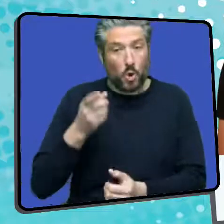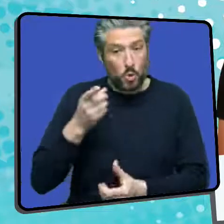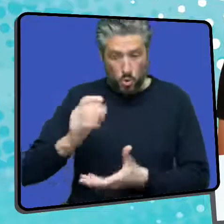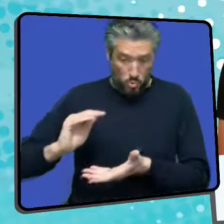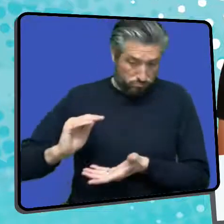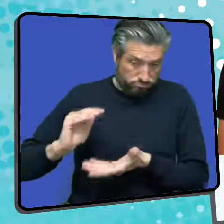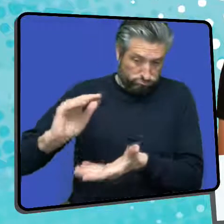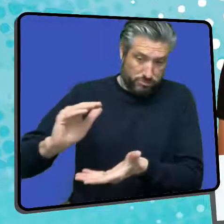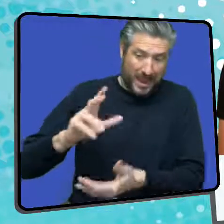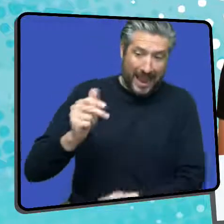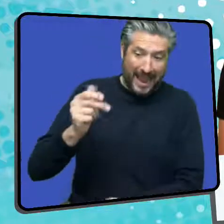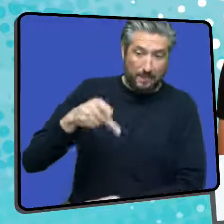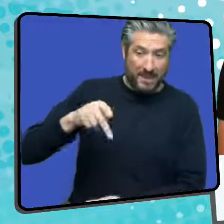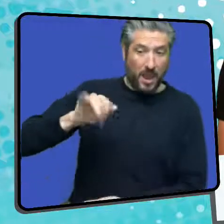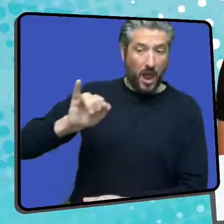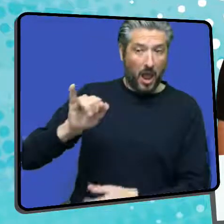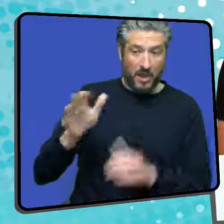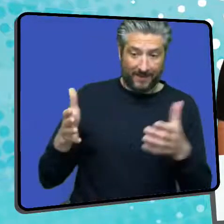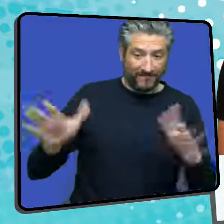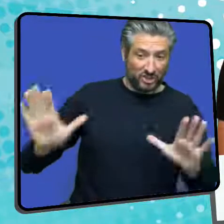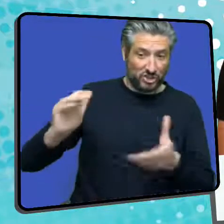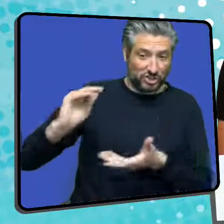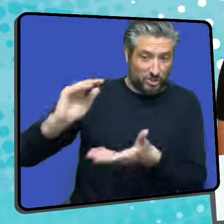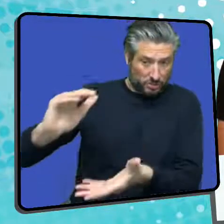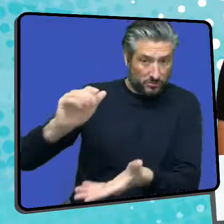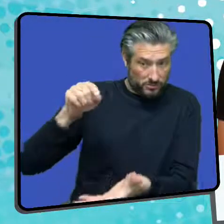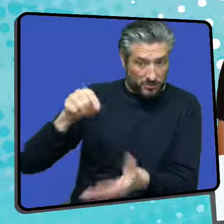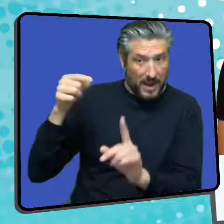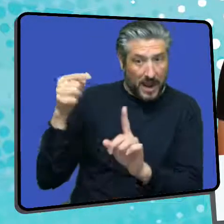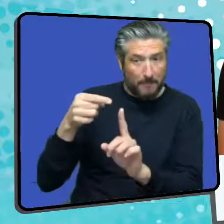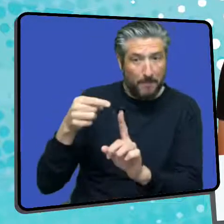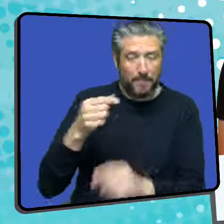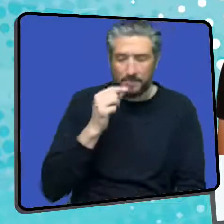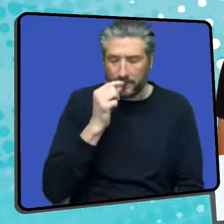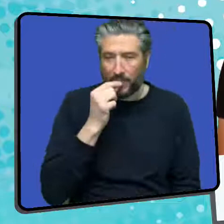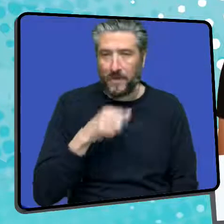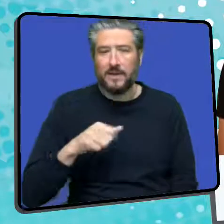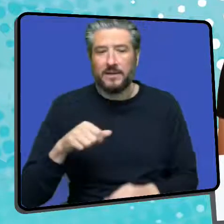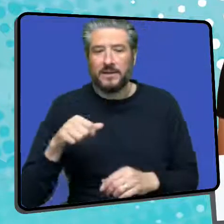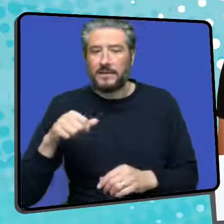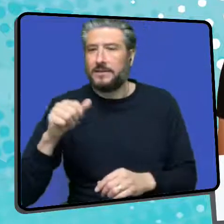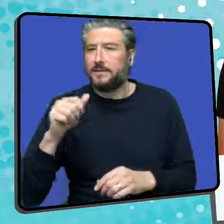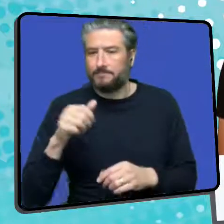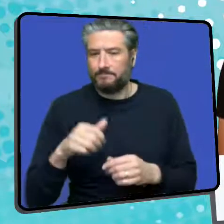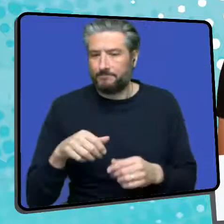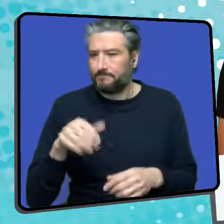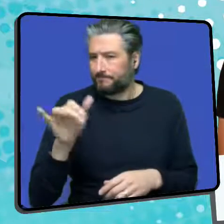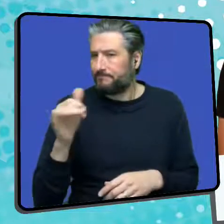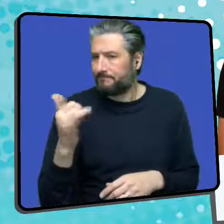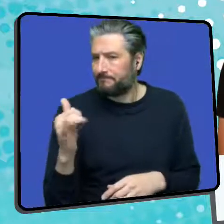goals to this project. On the one hand, we like to support research in this area. I think